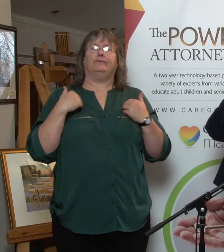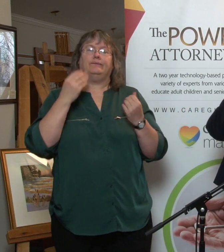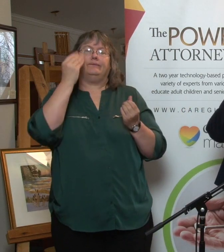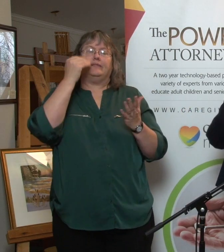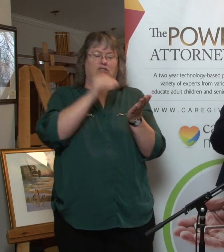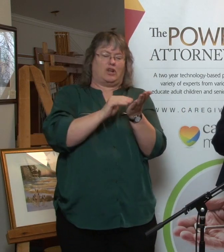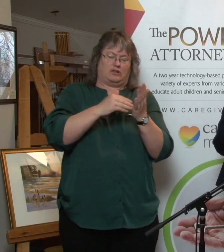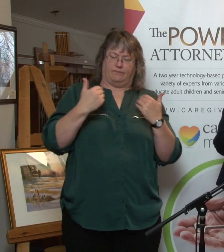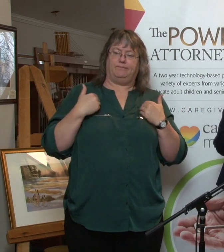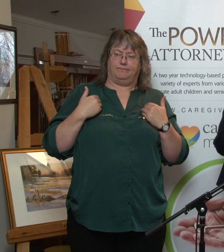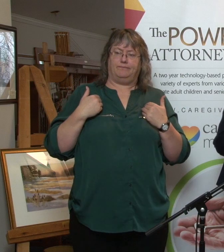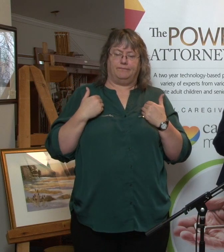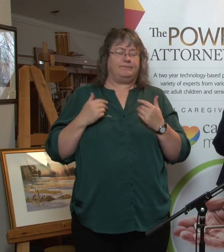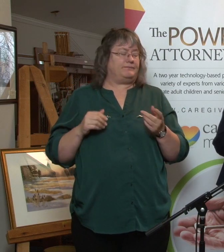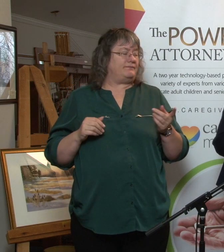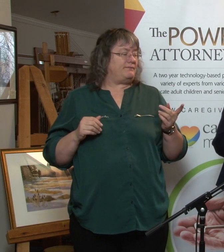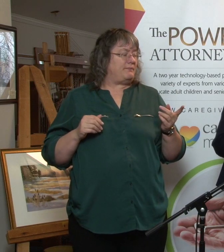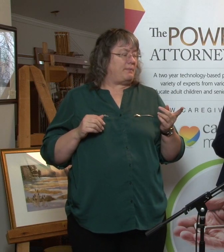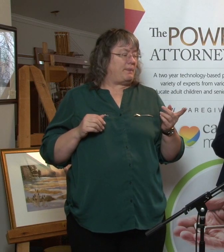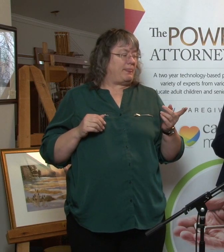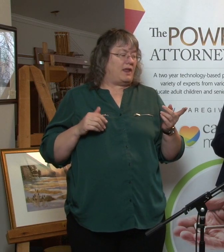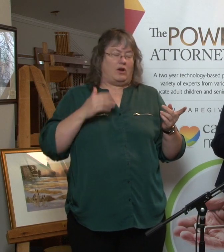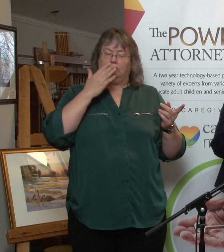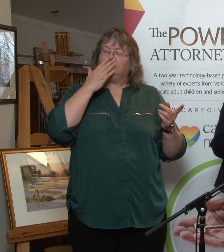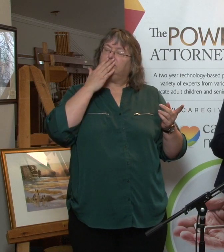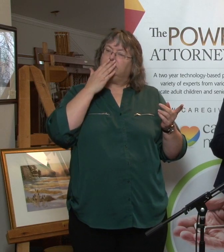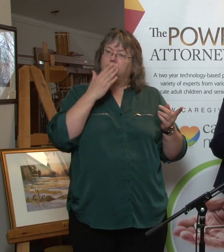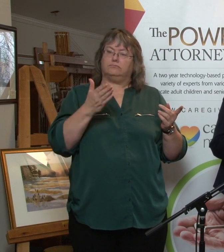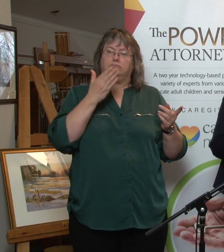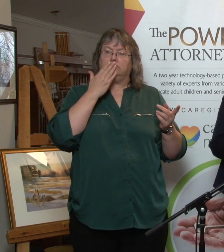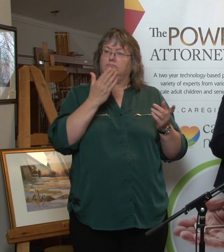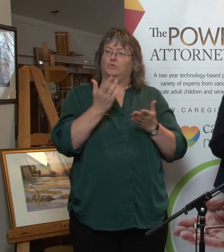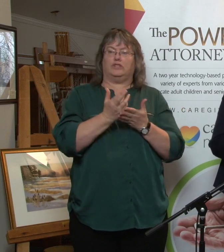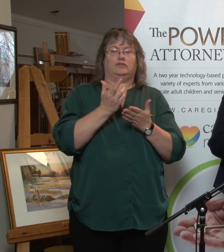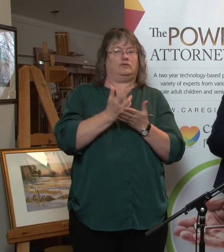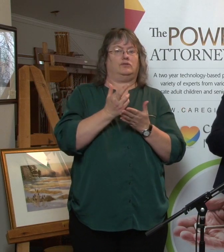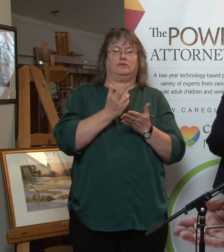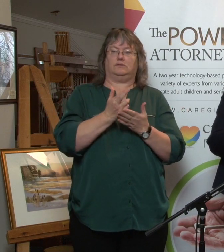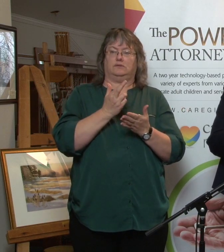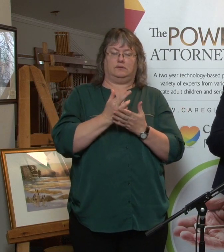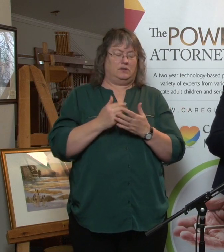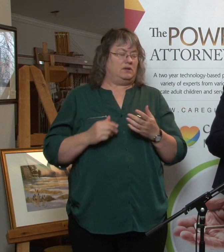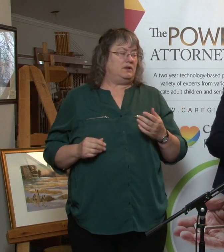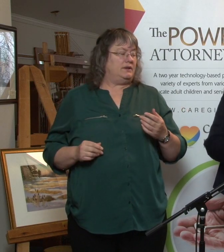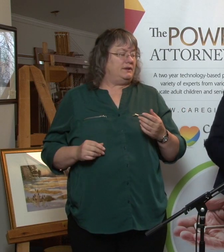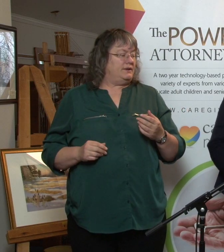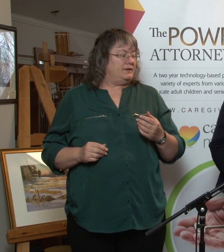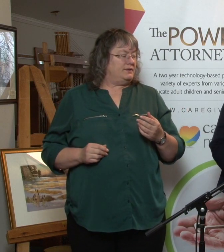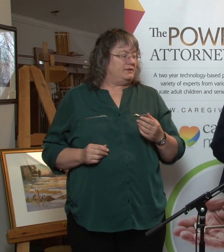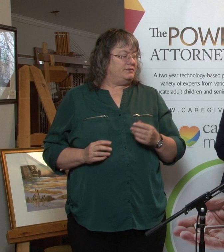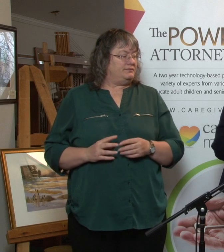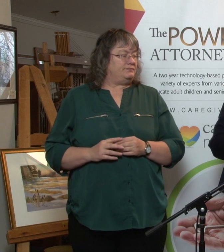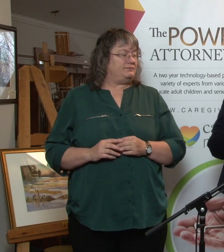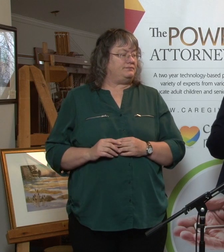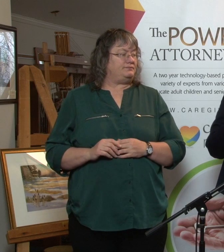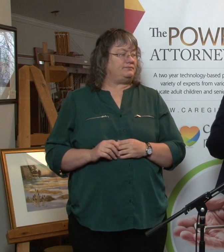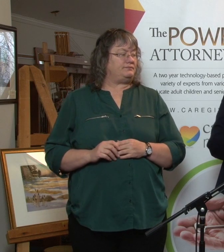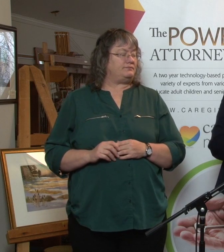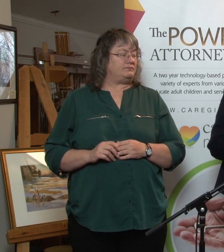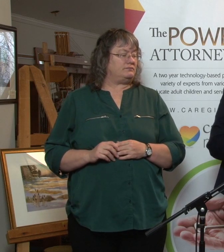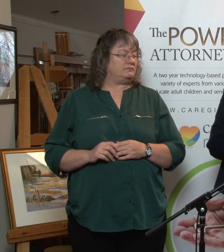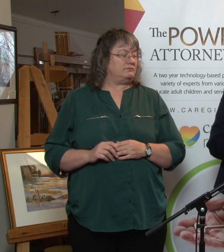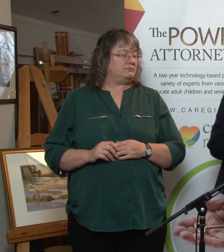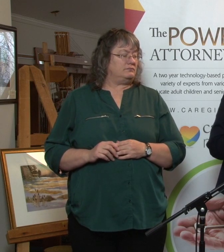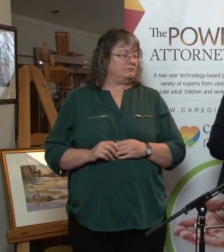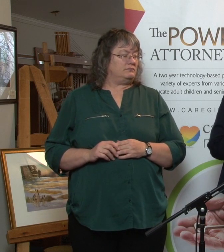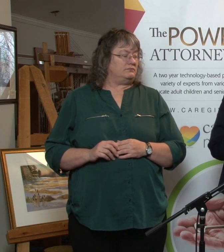Doctors have it, etc. And it's a really good tool to start. I think that the other thing is